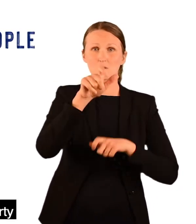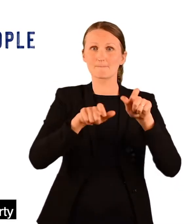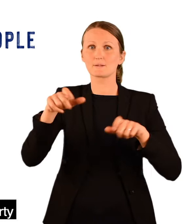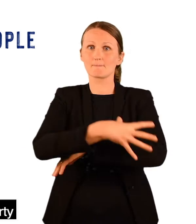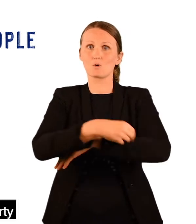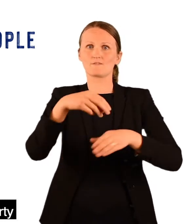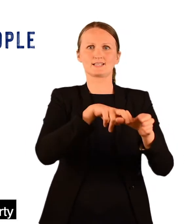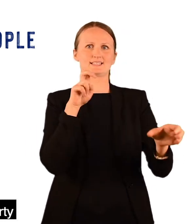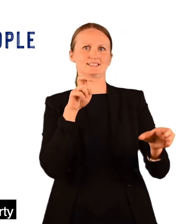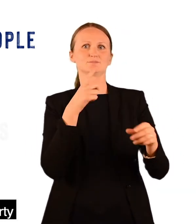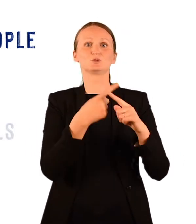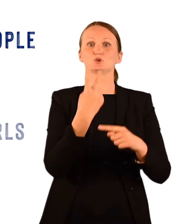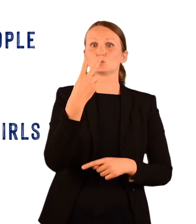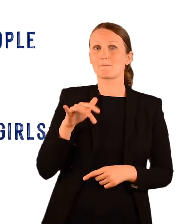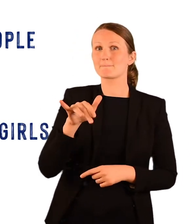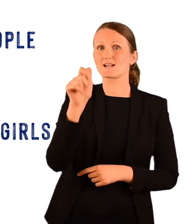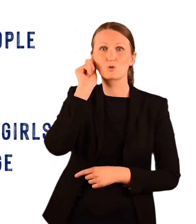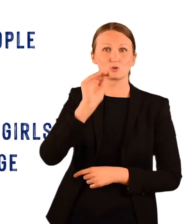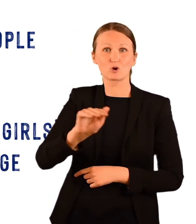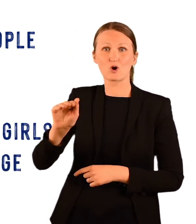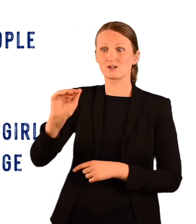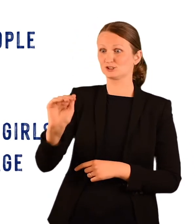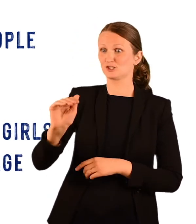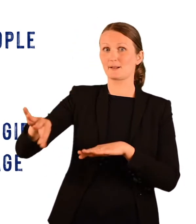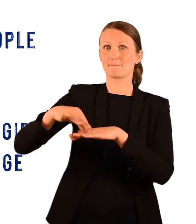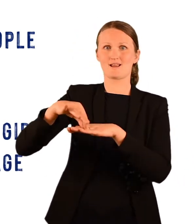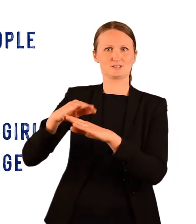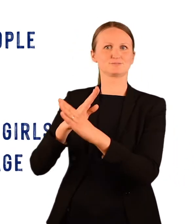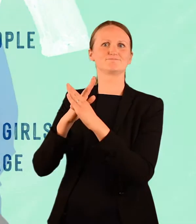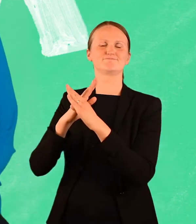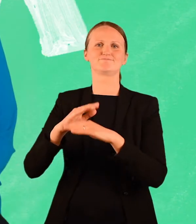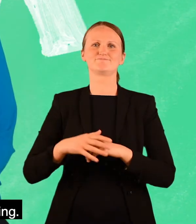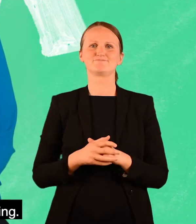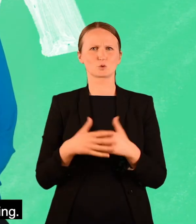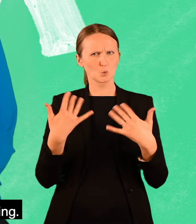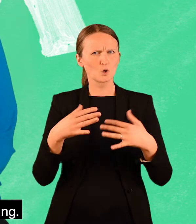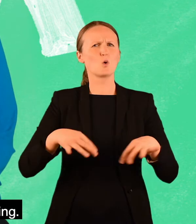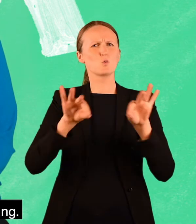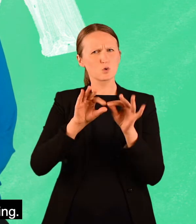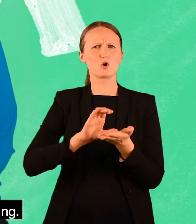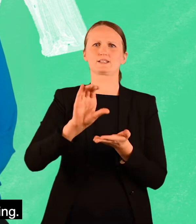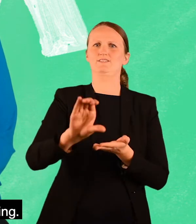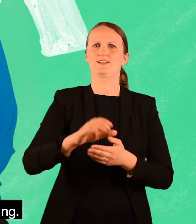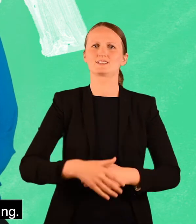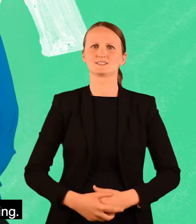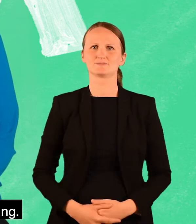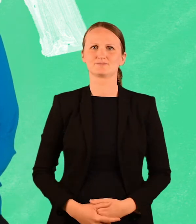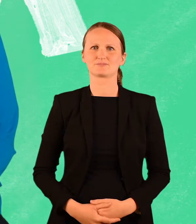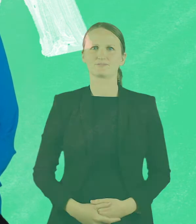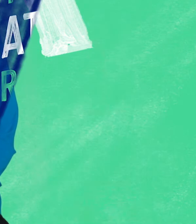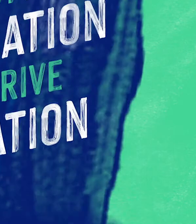18 million people out of poverty, and protect 2 million girls from child marriage. That is an investment worth